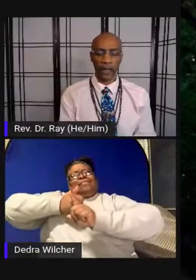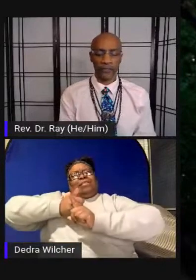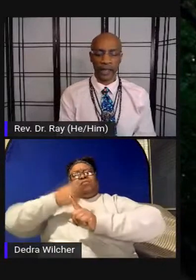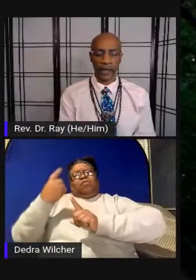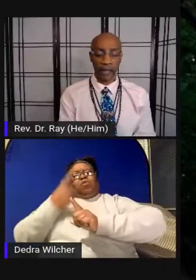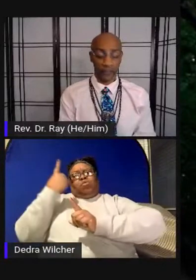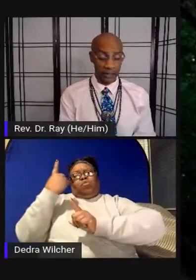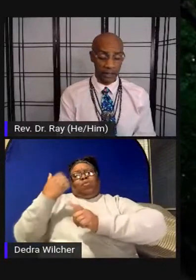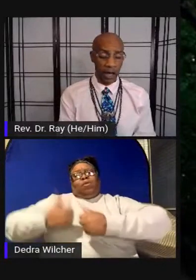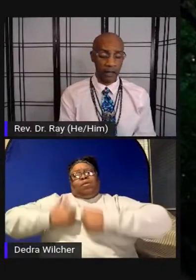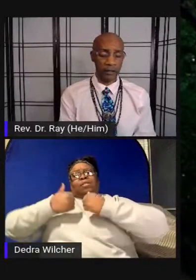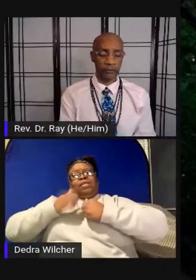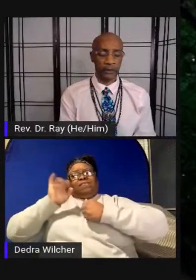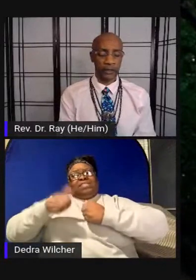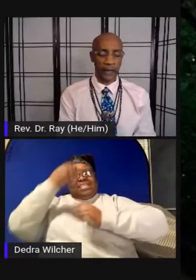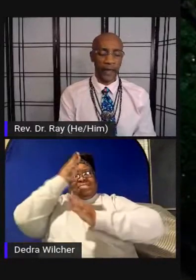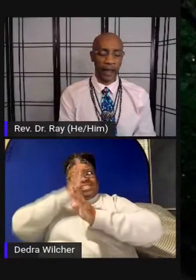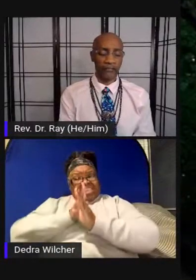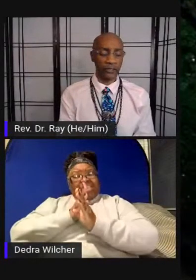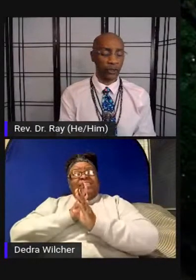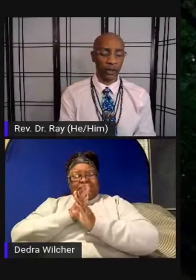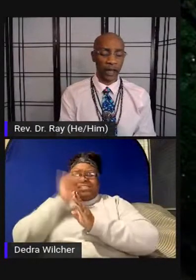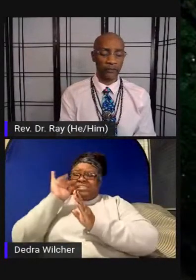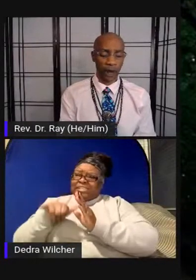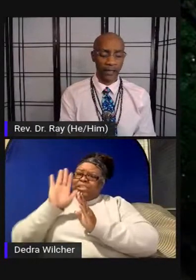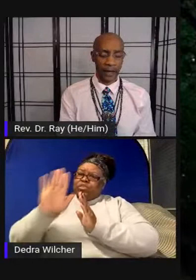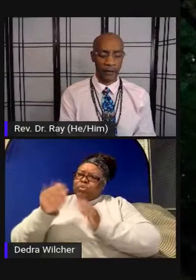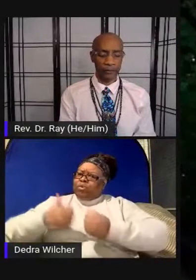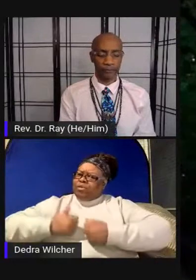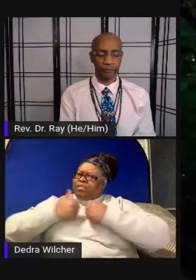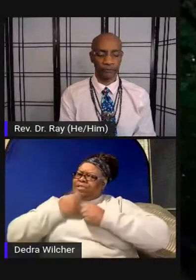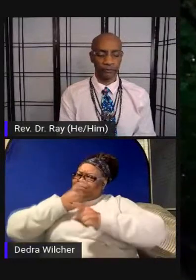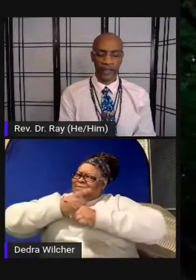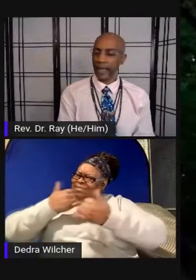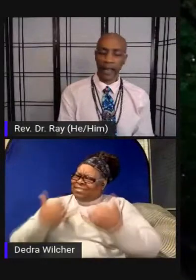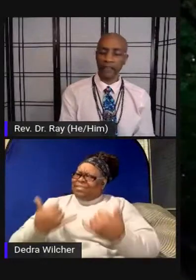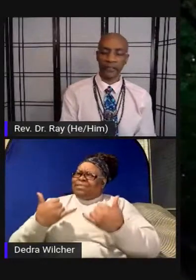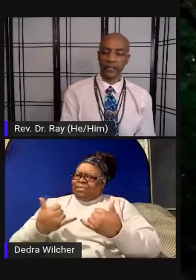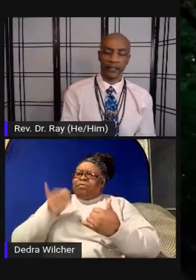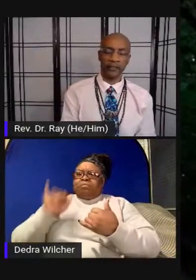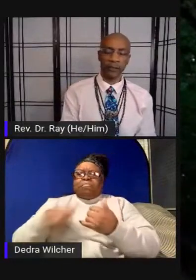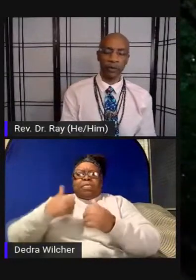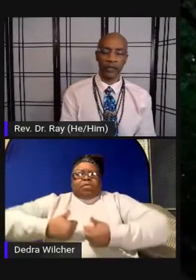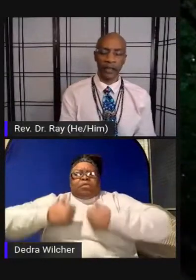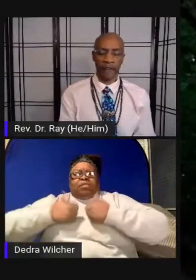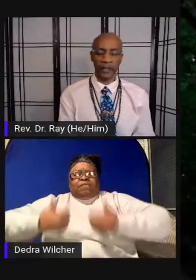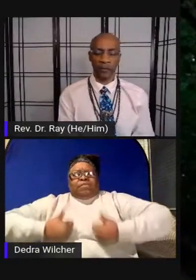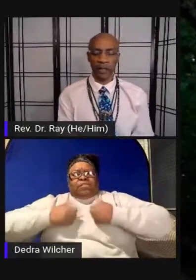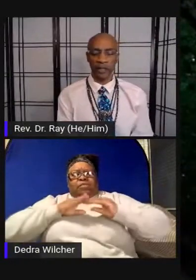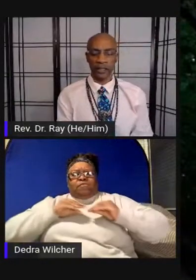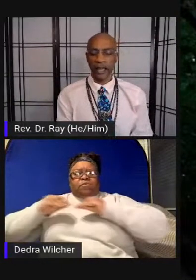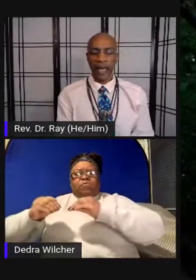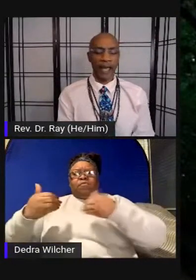one life, and that life is God, and that life is your life right now. That life is living, moving, and having